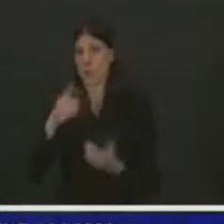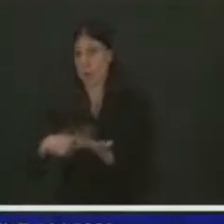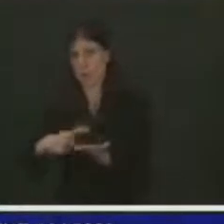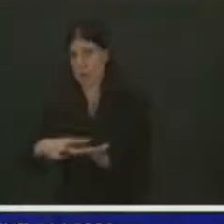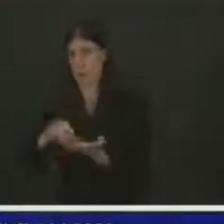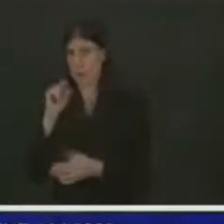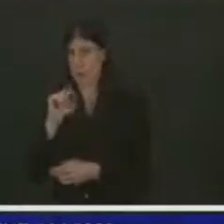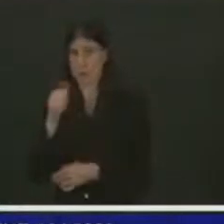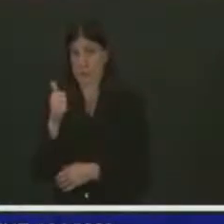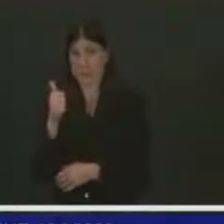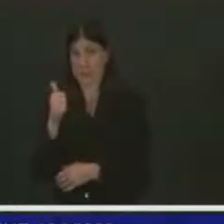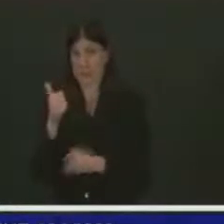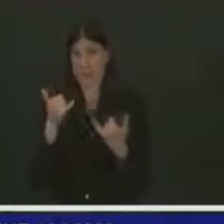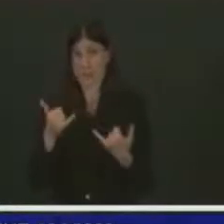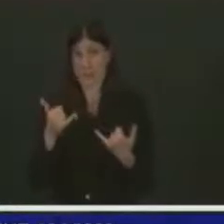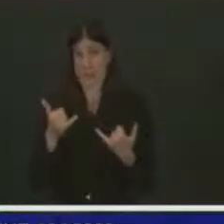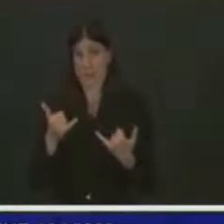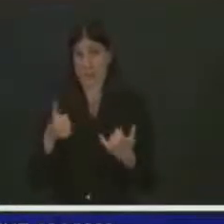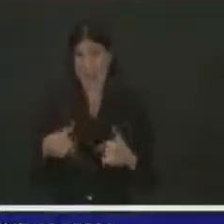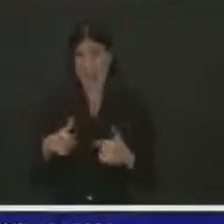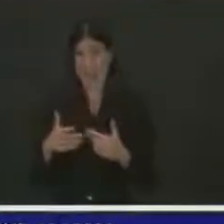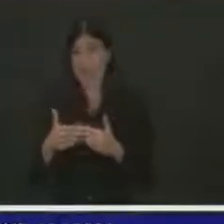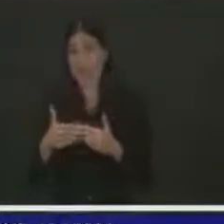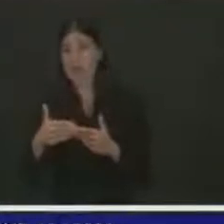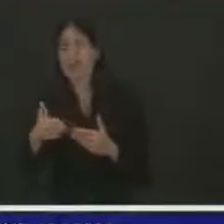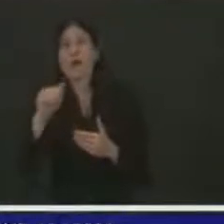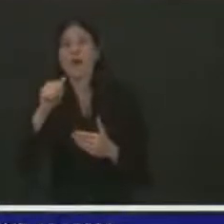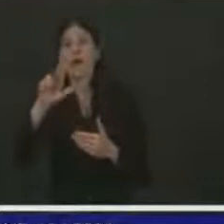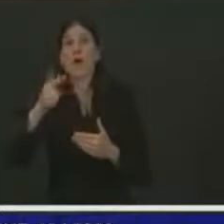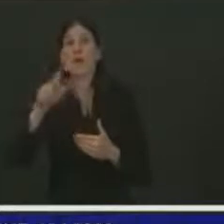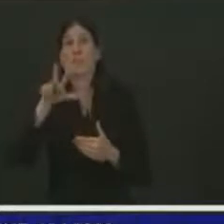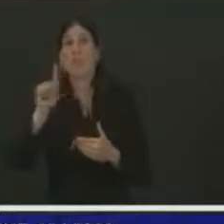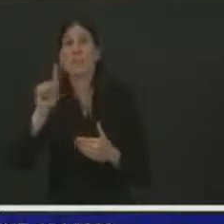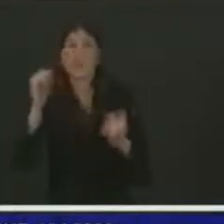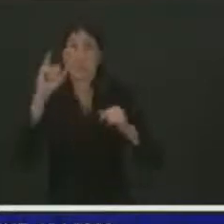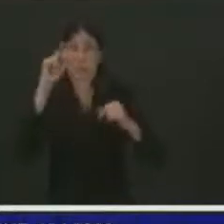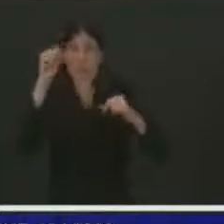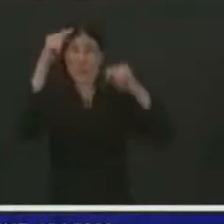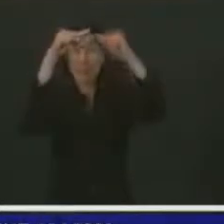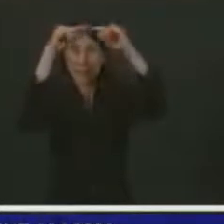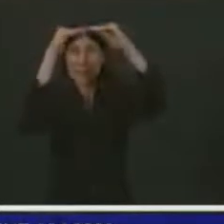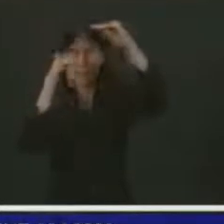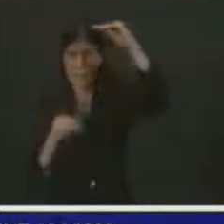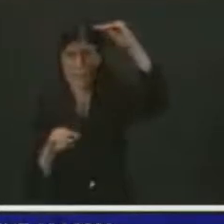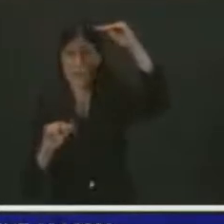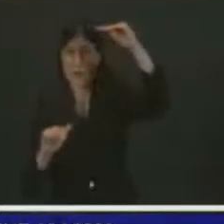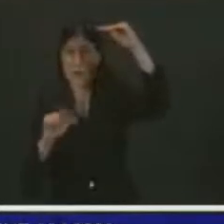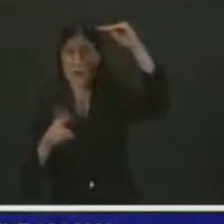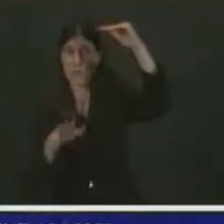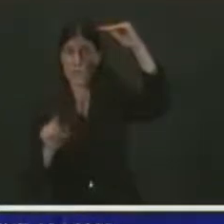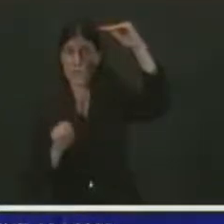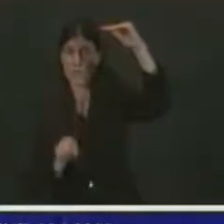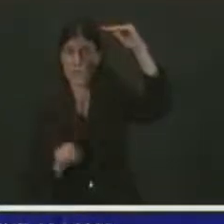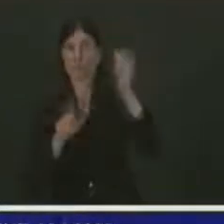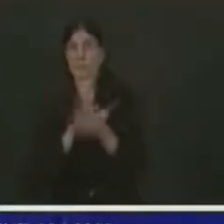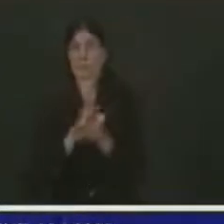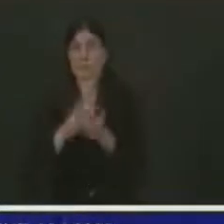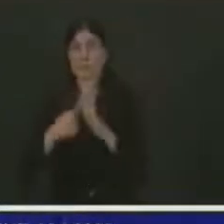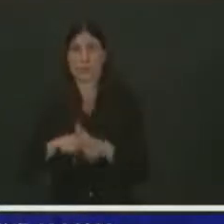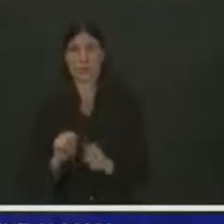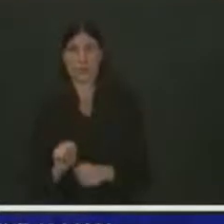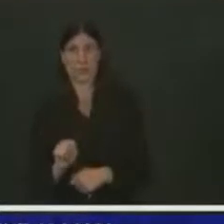in school by August 31st, a lot of work to do. So if I were superintendent, I would be,